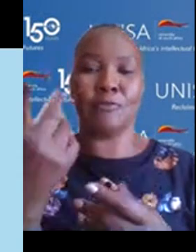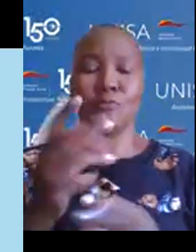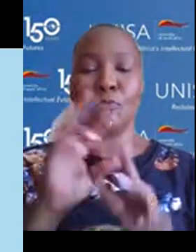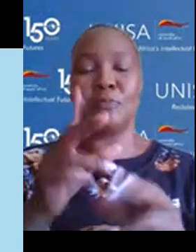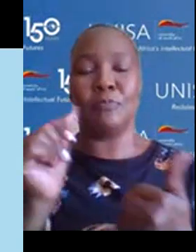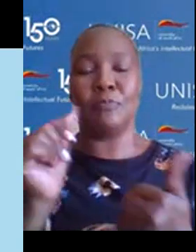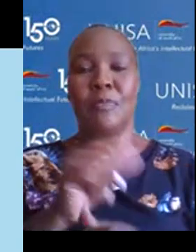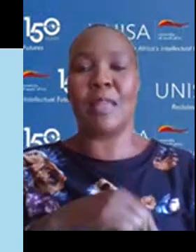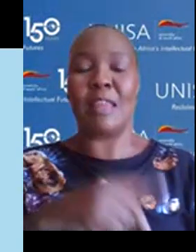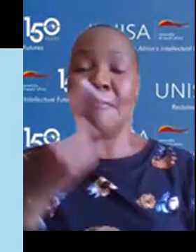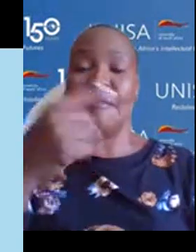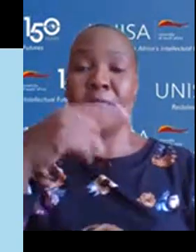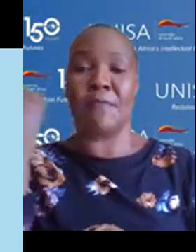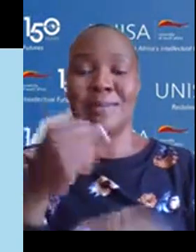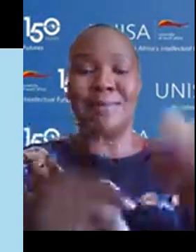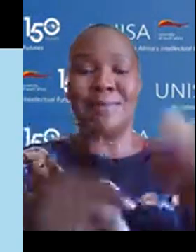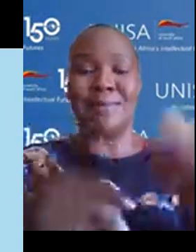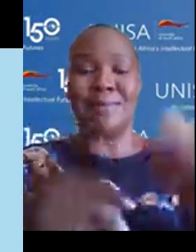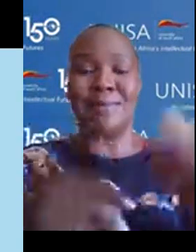watch our first little video.